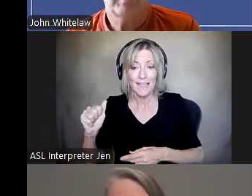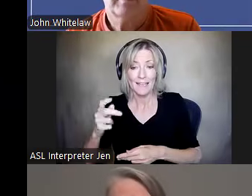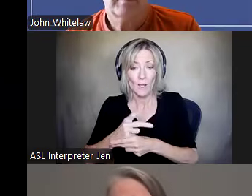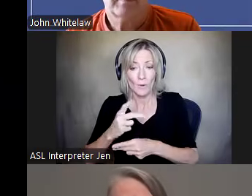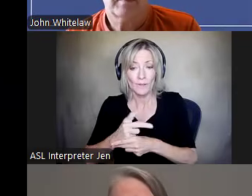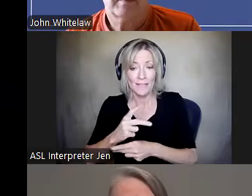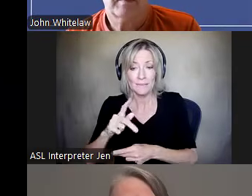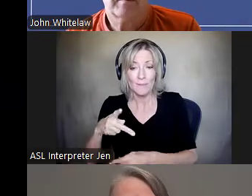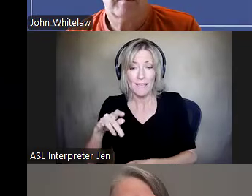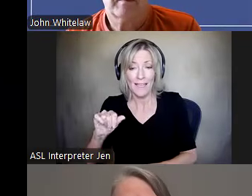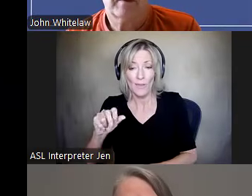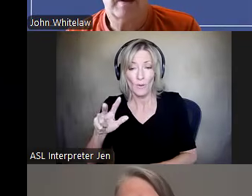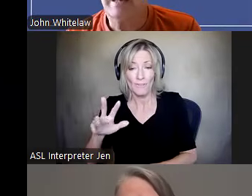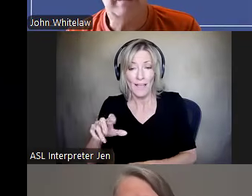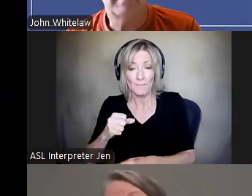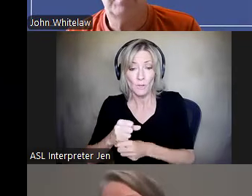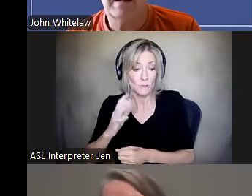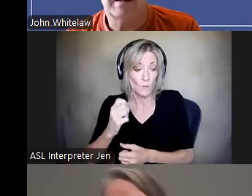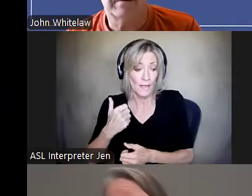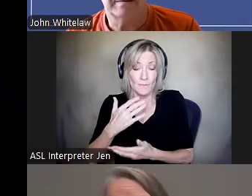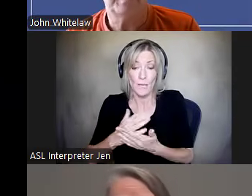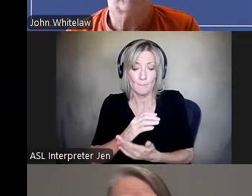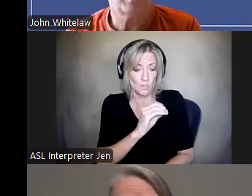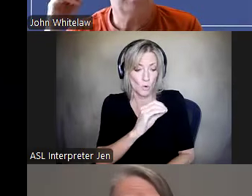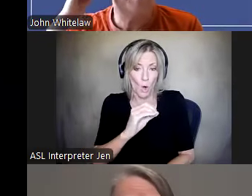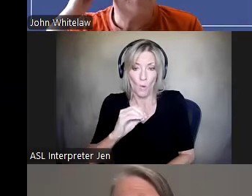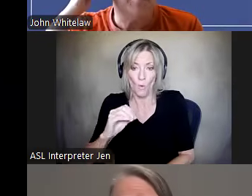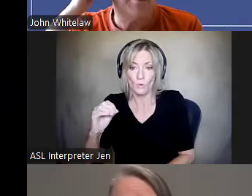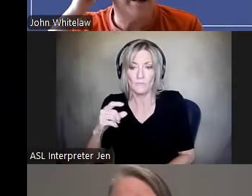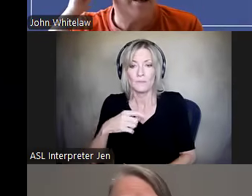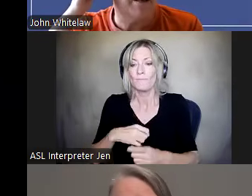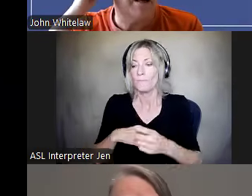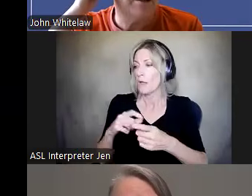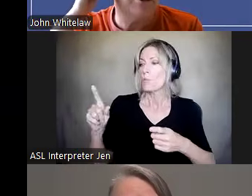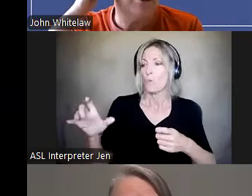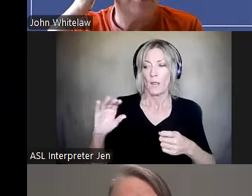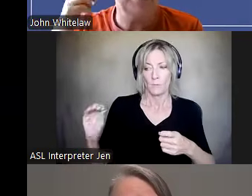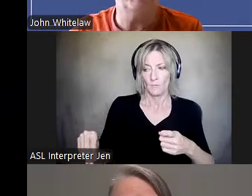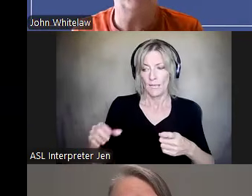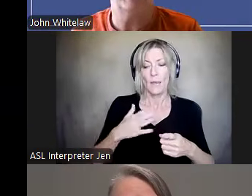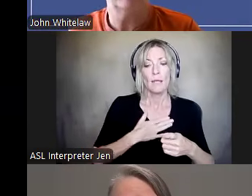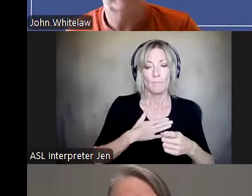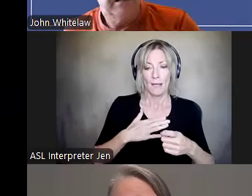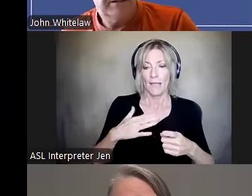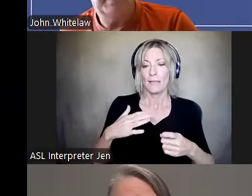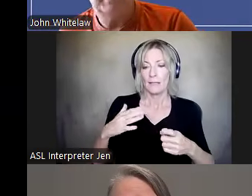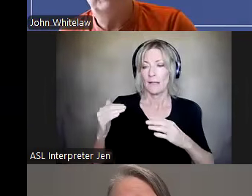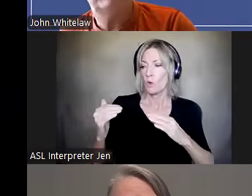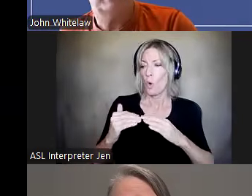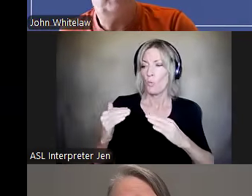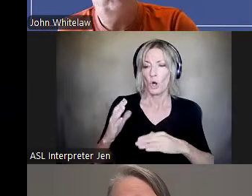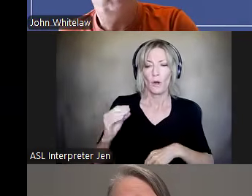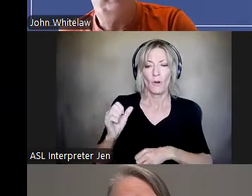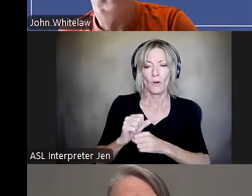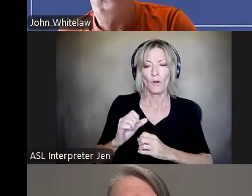They're going to be years of zero because they were out of the workforce. 100%. One of my colleagues just recently retired she'd been